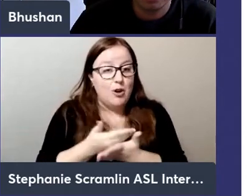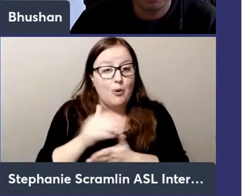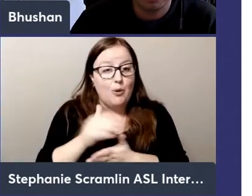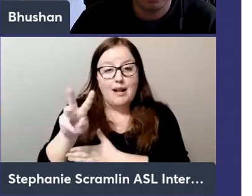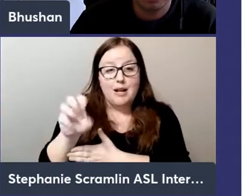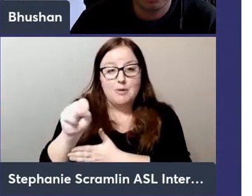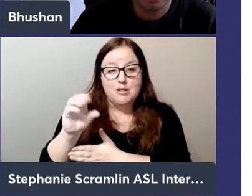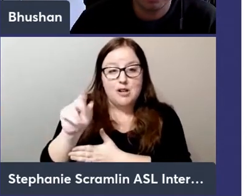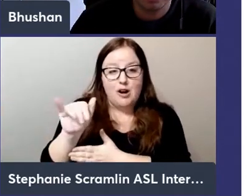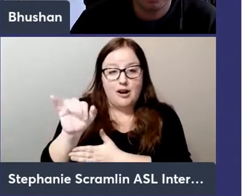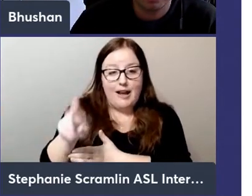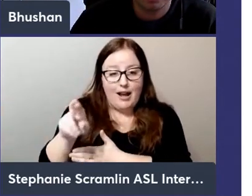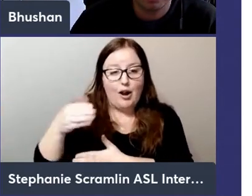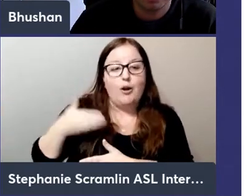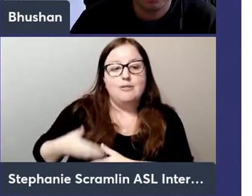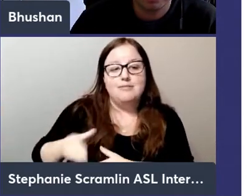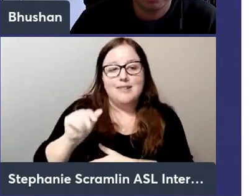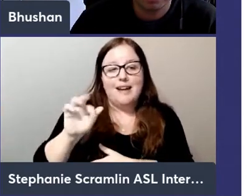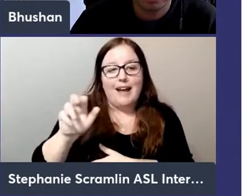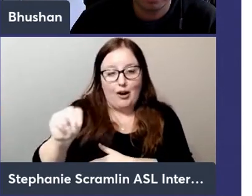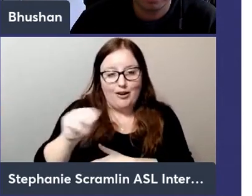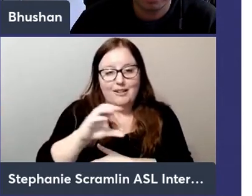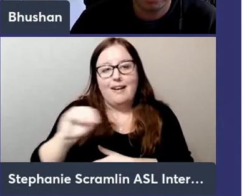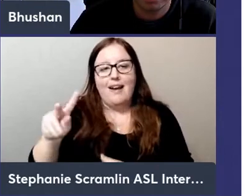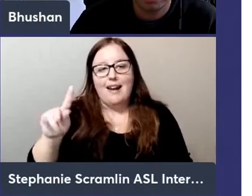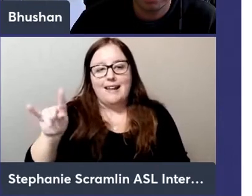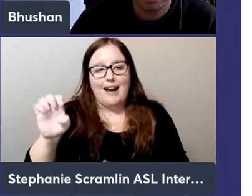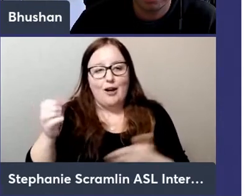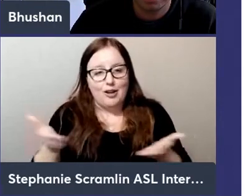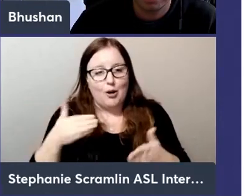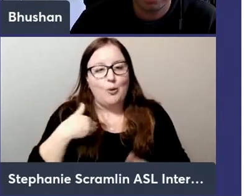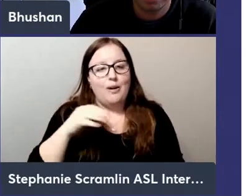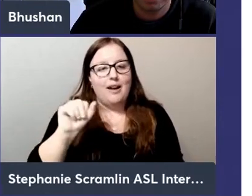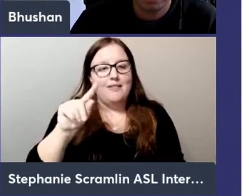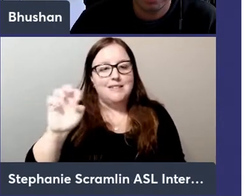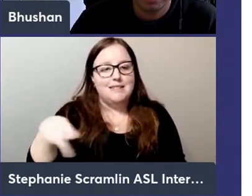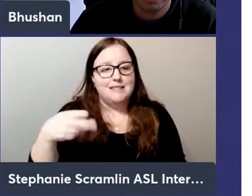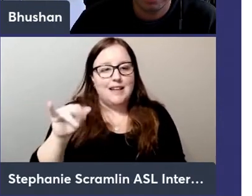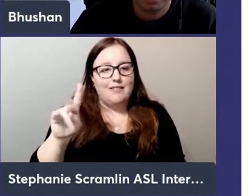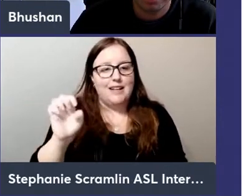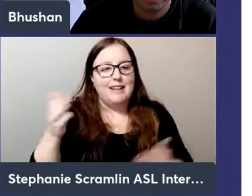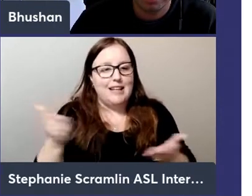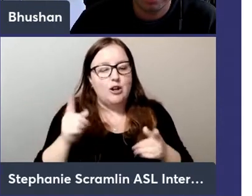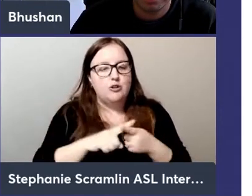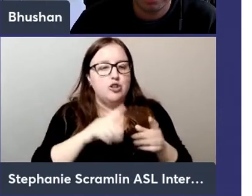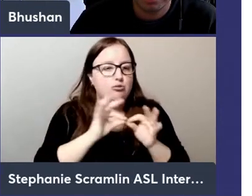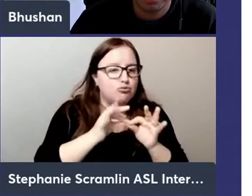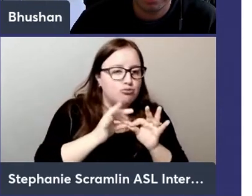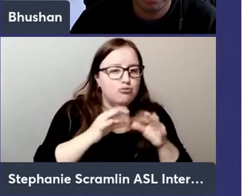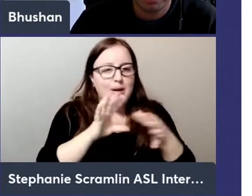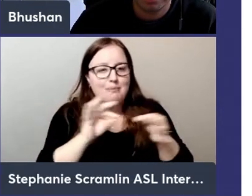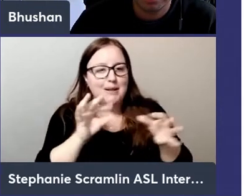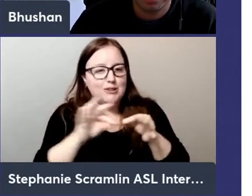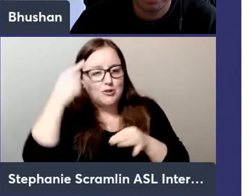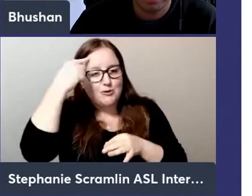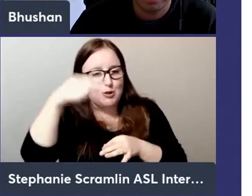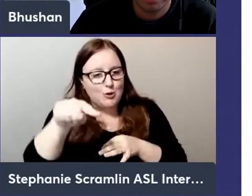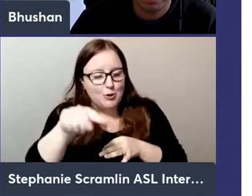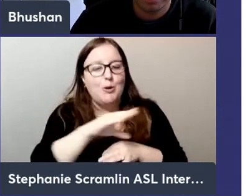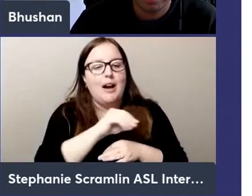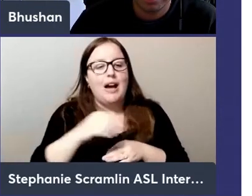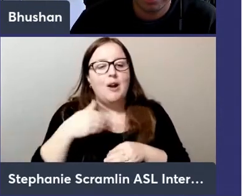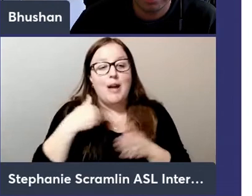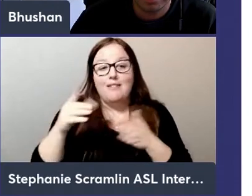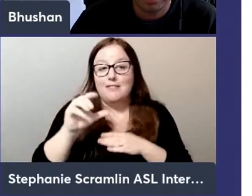Air. My name is Aaron Hunter. We have Kyle Dickinson. We have Stephanie here helping us to translate messages out to each one of you. And we also have a